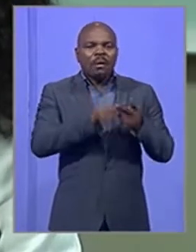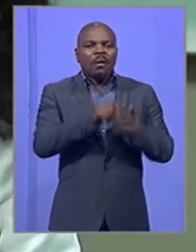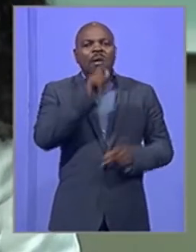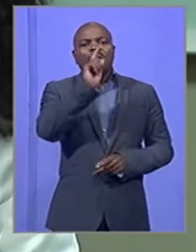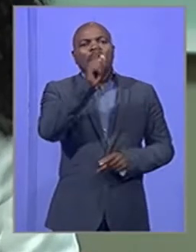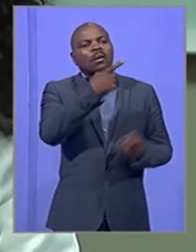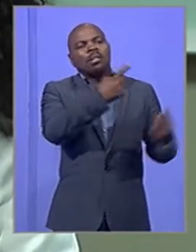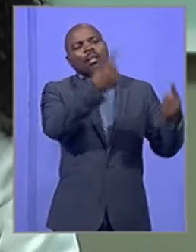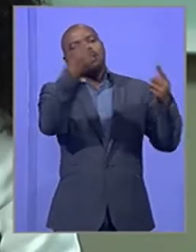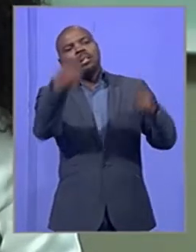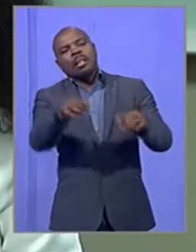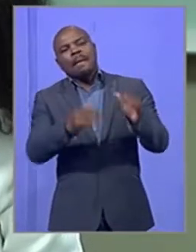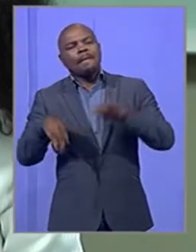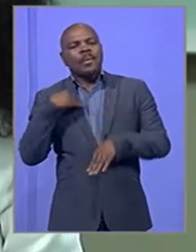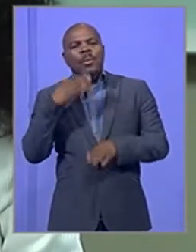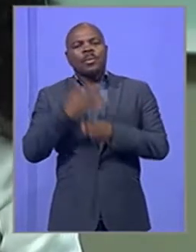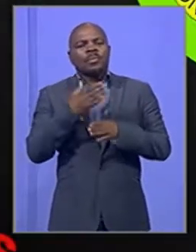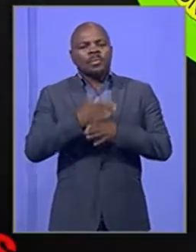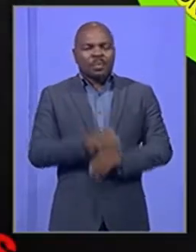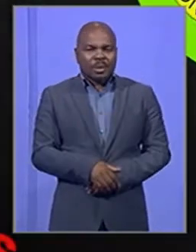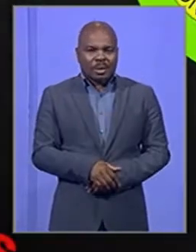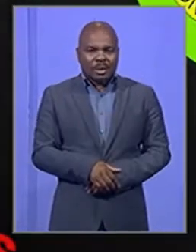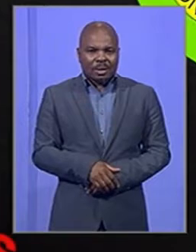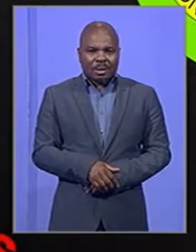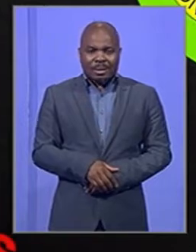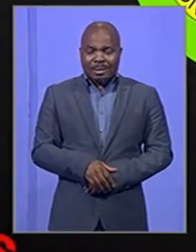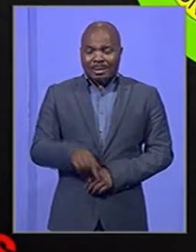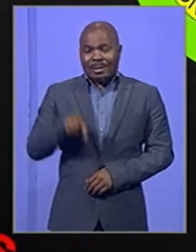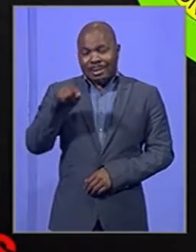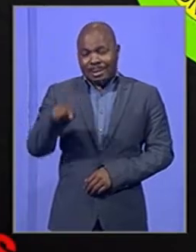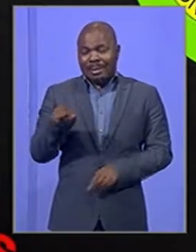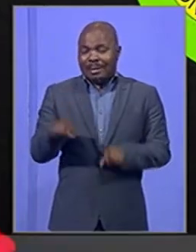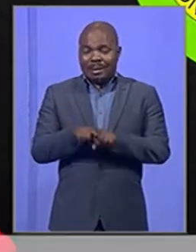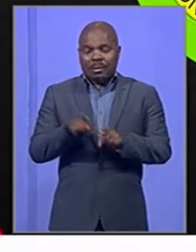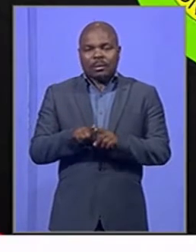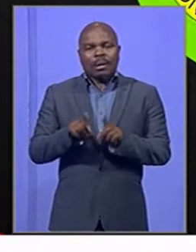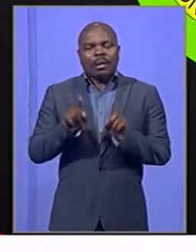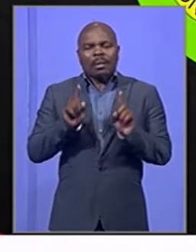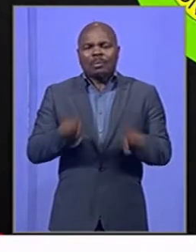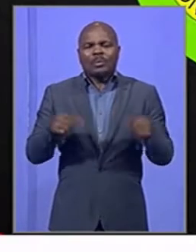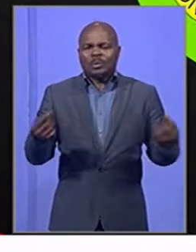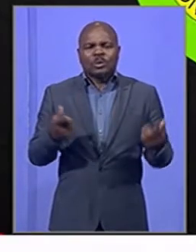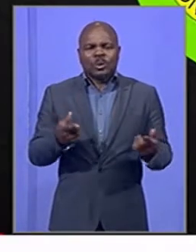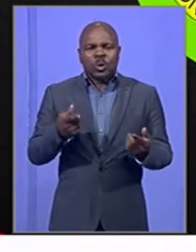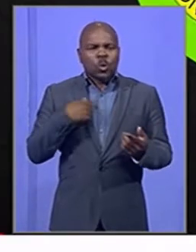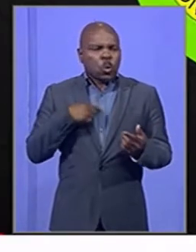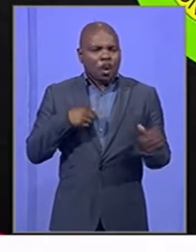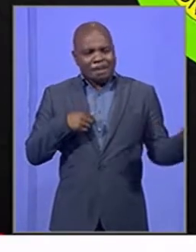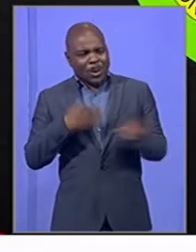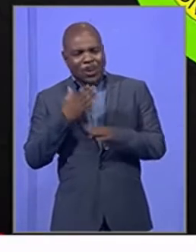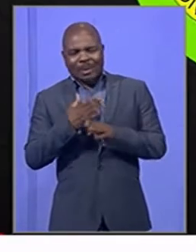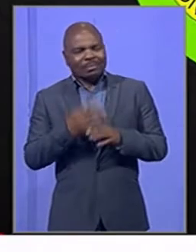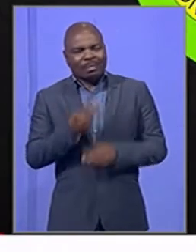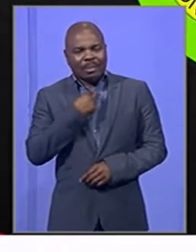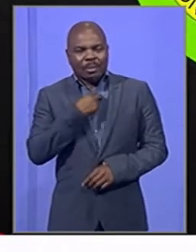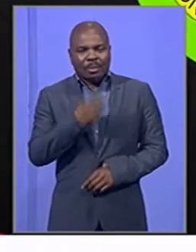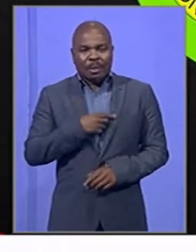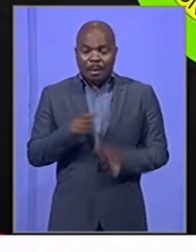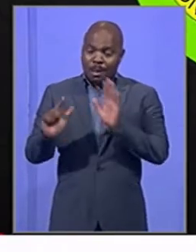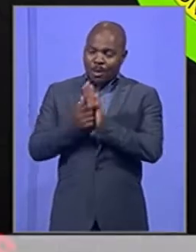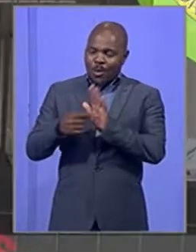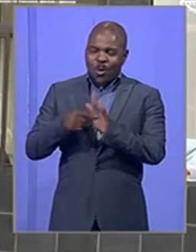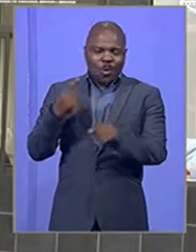kgutletse mesebetsing. They make it impossible for you to be reinstated, and the law, unfortunately, it